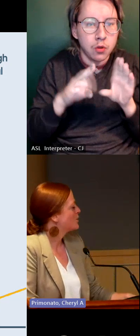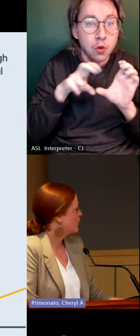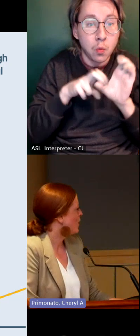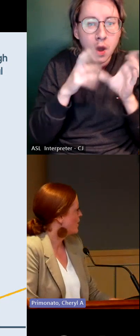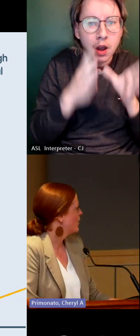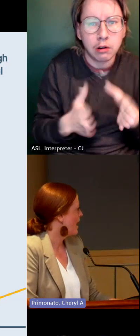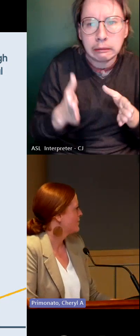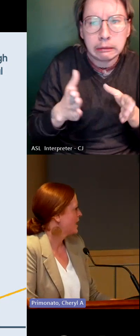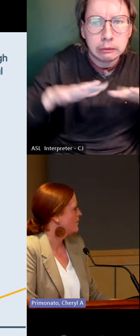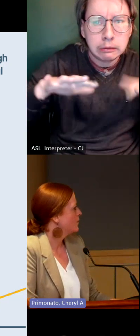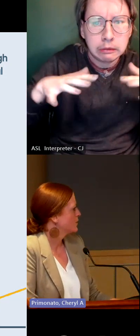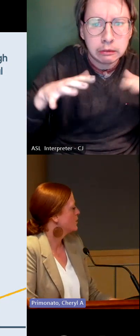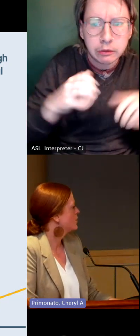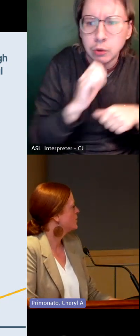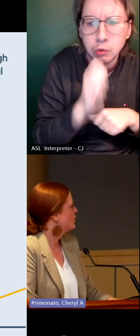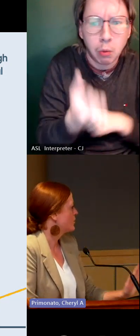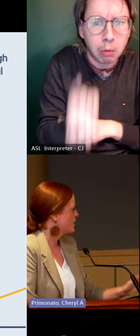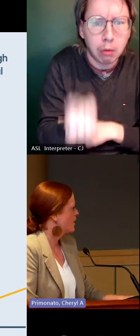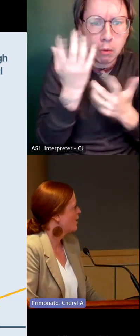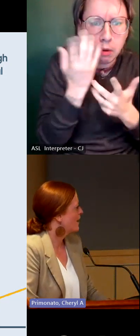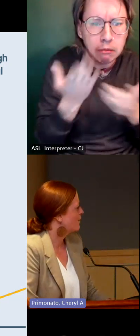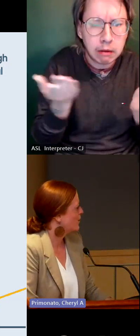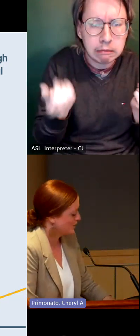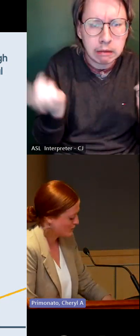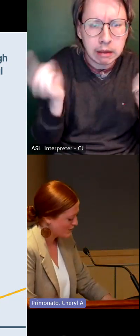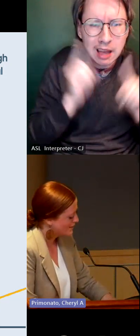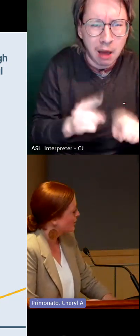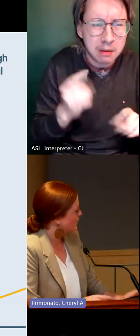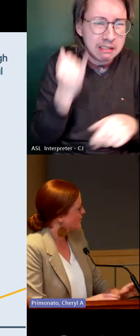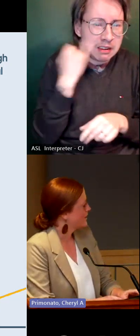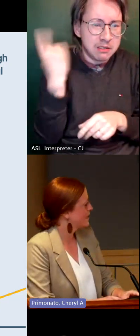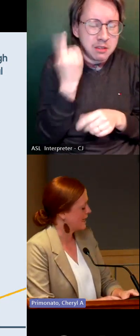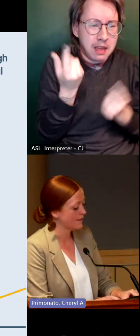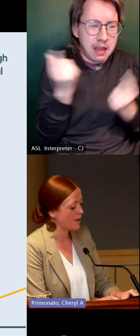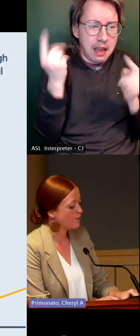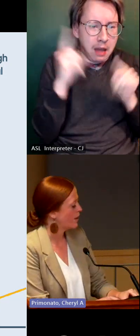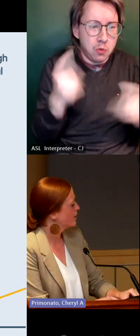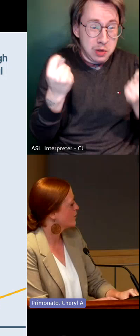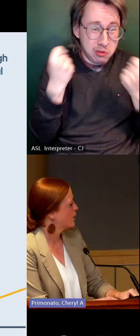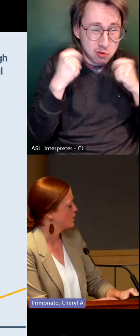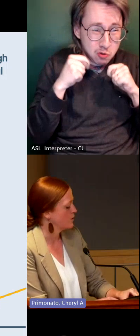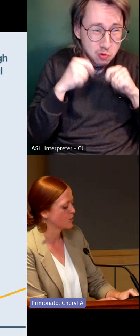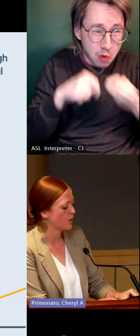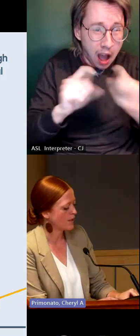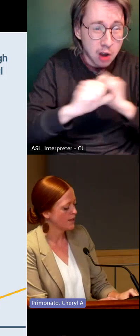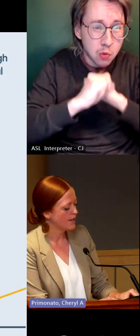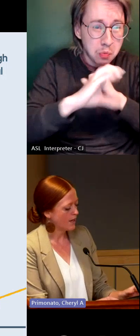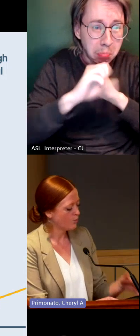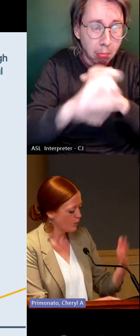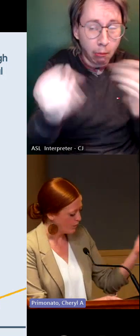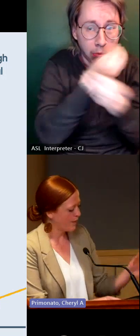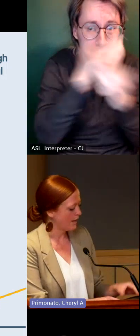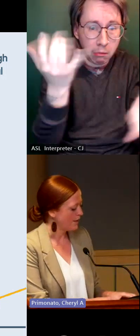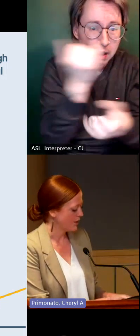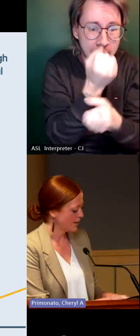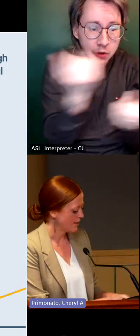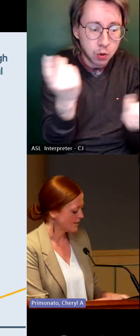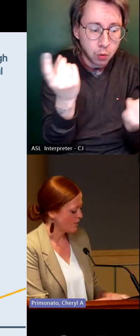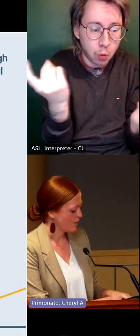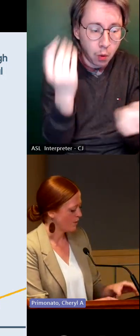deferring maintenance so long that we have to have this emergency closures. And our Mount Washington Transit Tunnel is getting to that point. If we don't do this work, we will